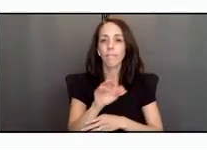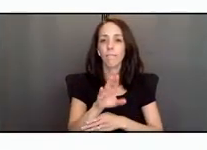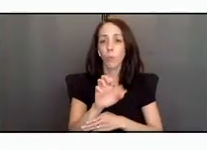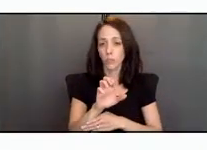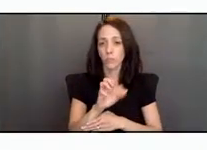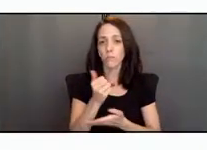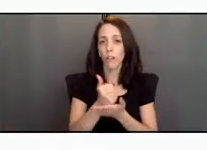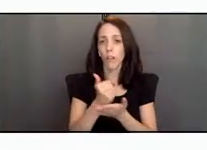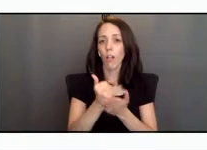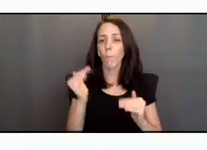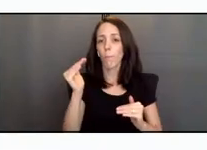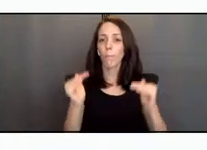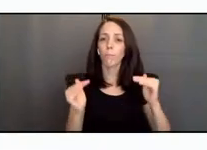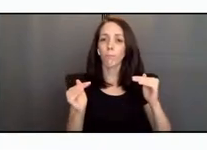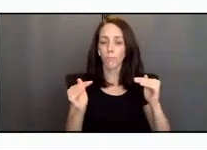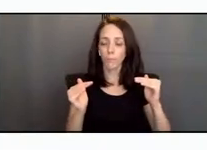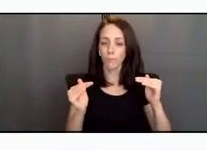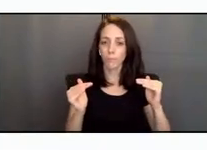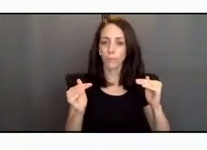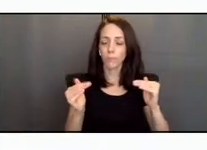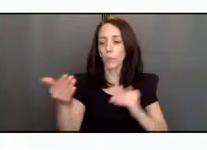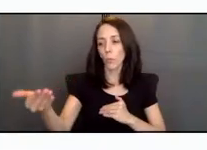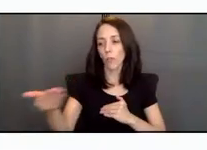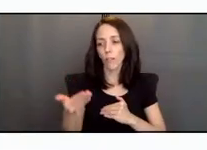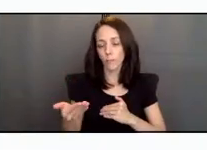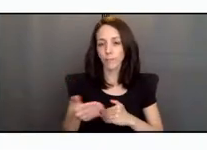welcome to Dr. Rao. And next slide.